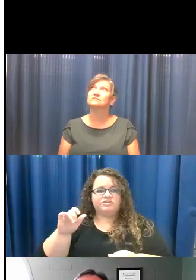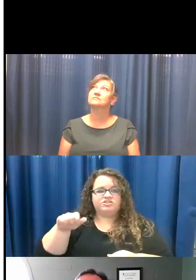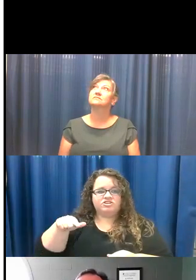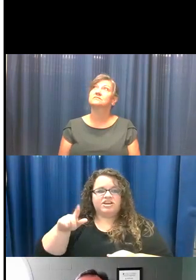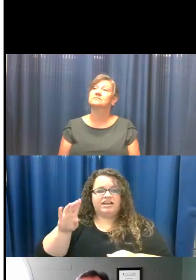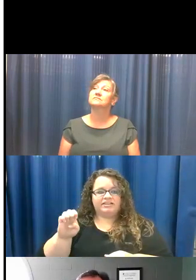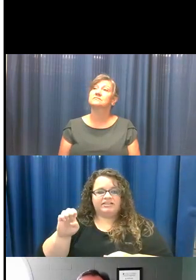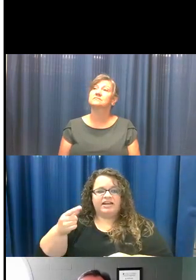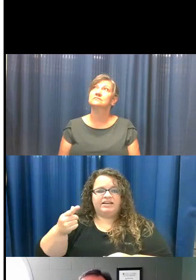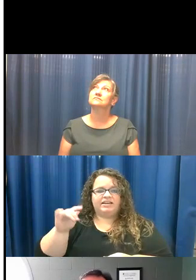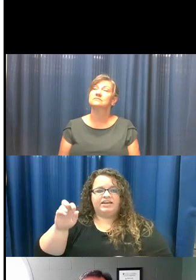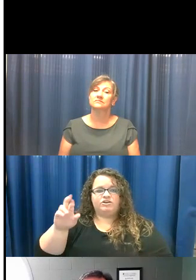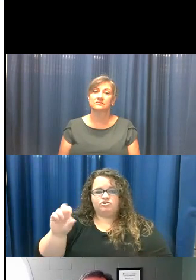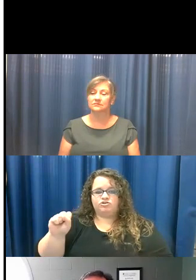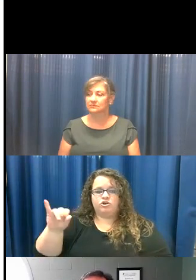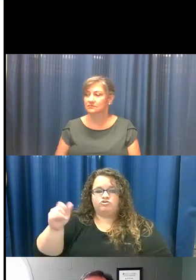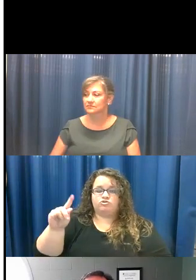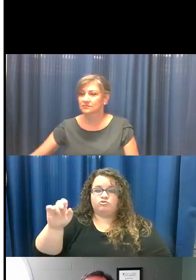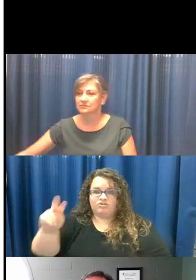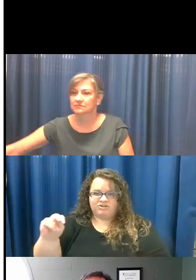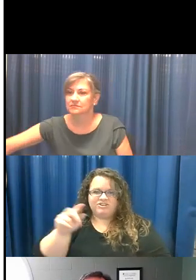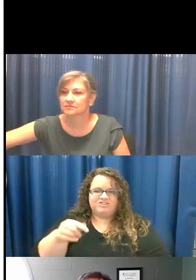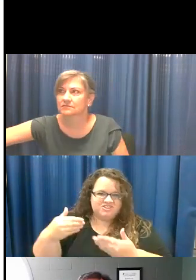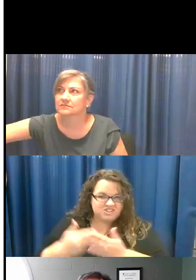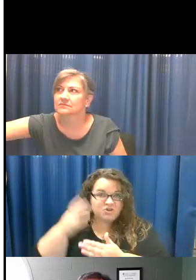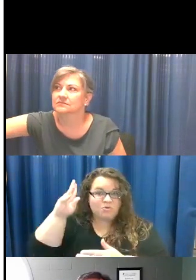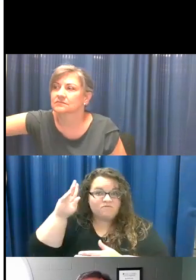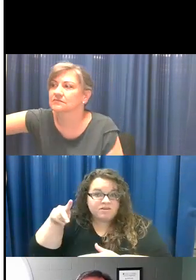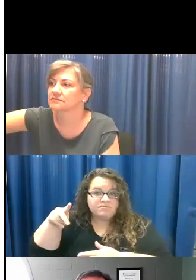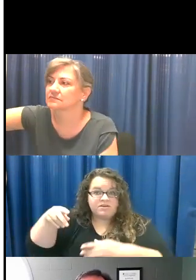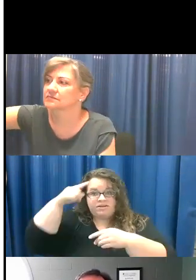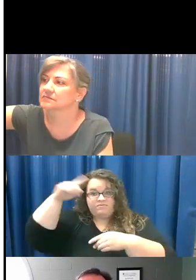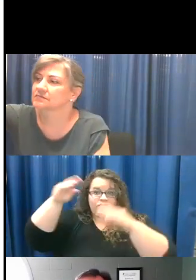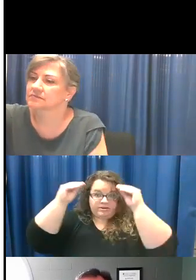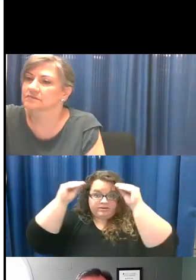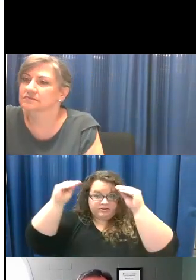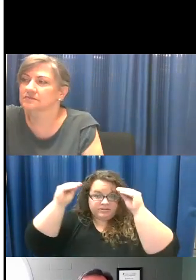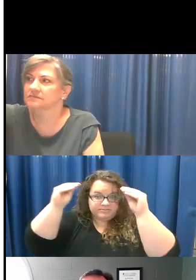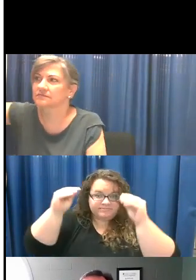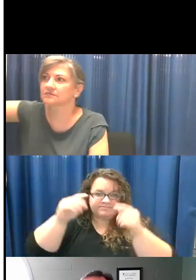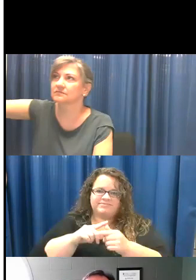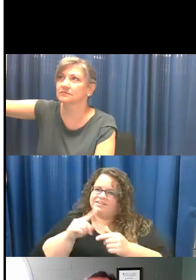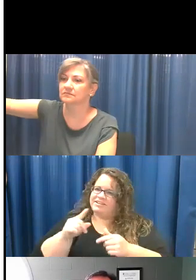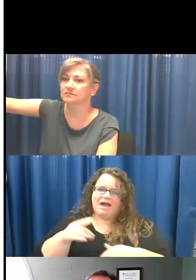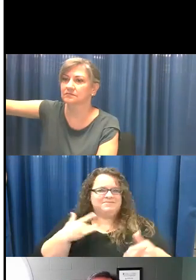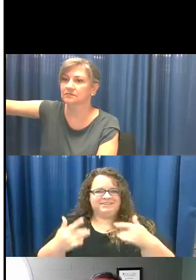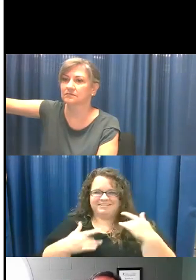announce her new position last week as Vice President of Instruction, and really excited about getting to work with Jackie